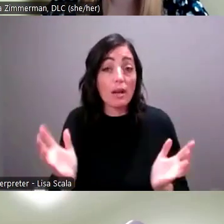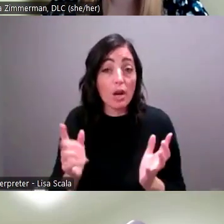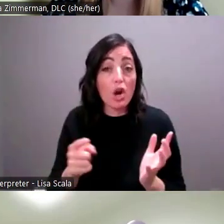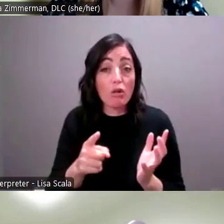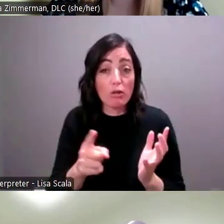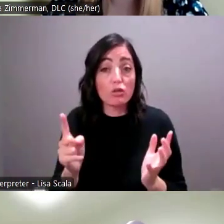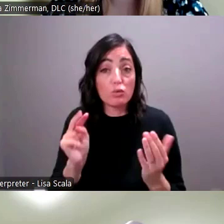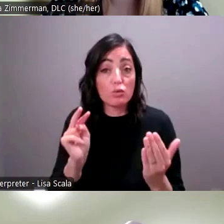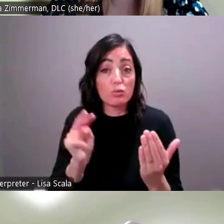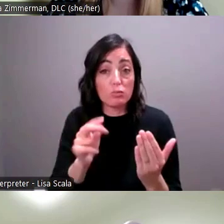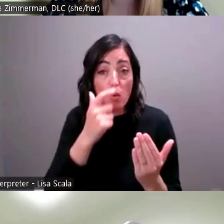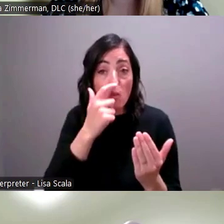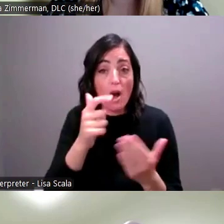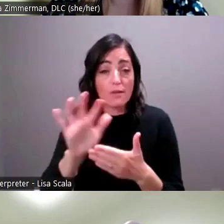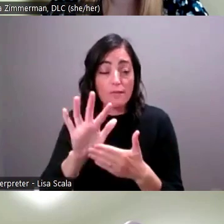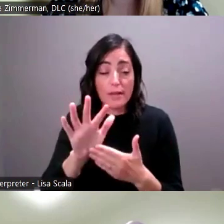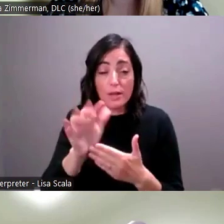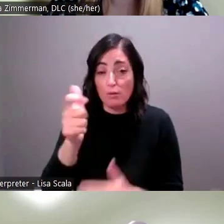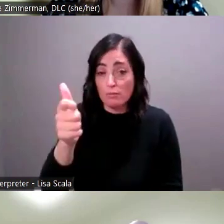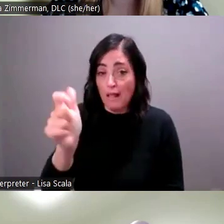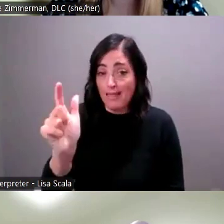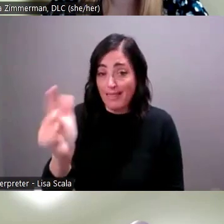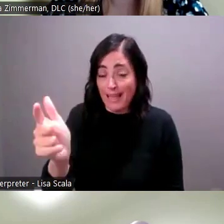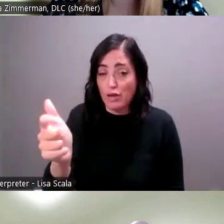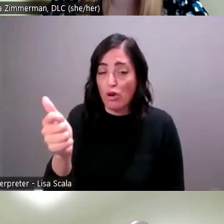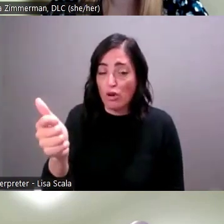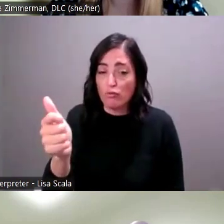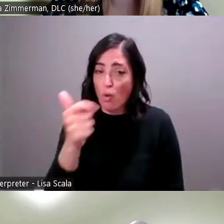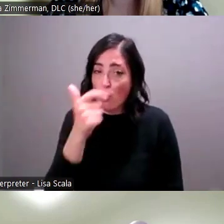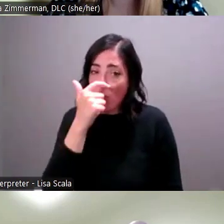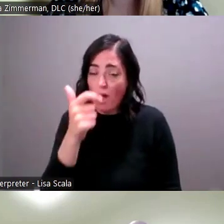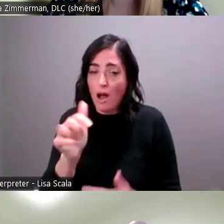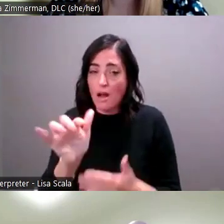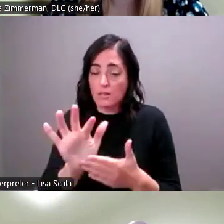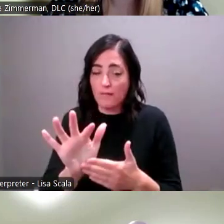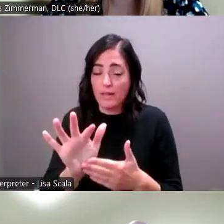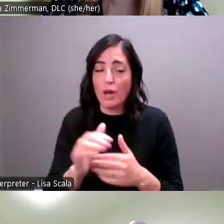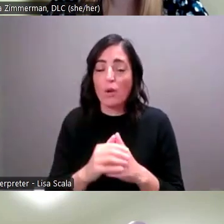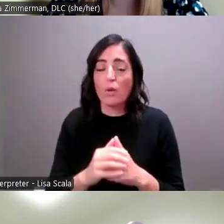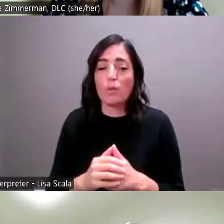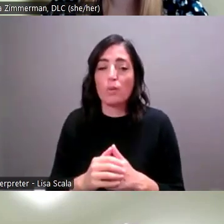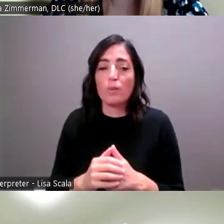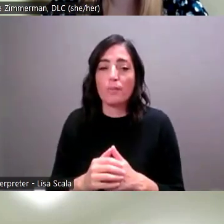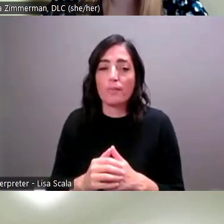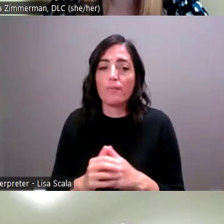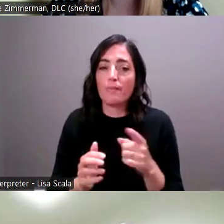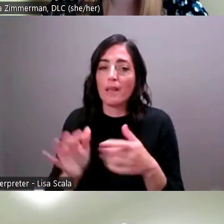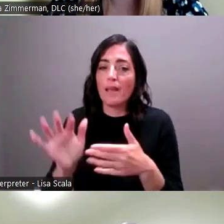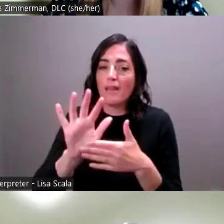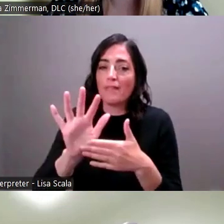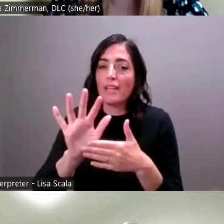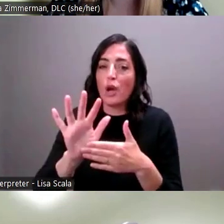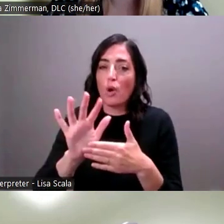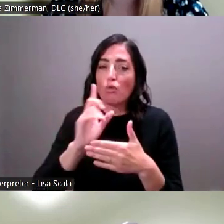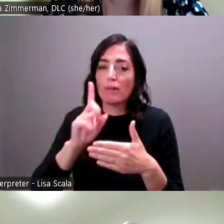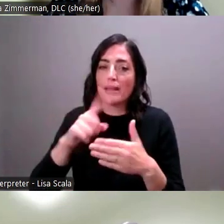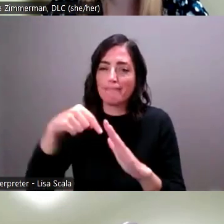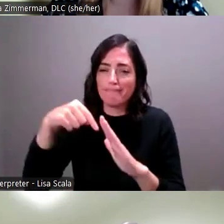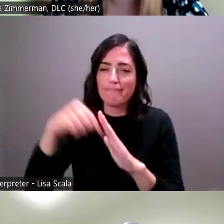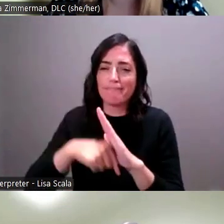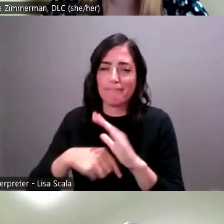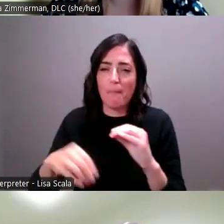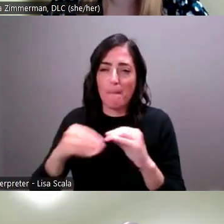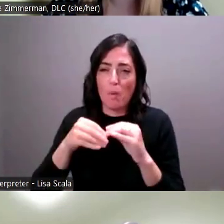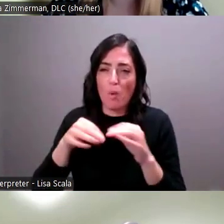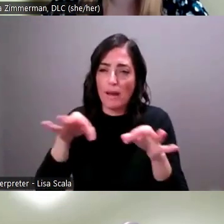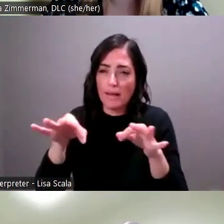to watch this on your own. This video goes into greater detail